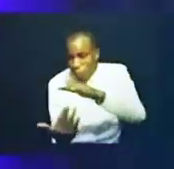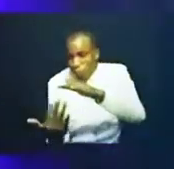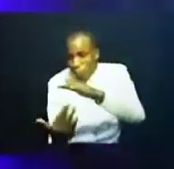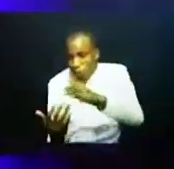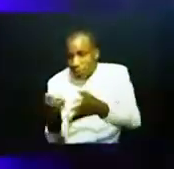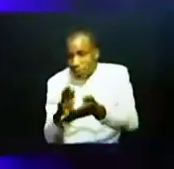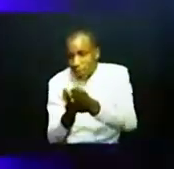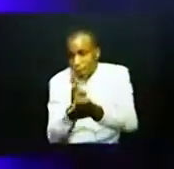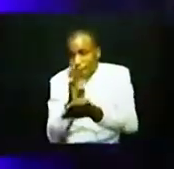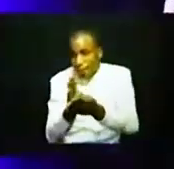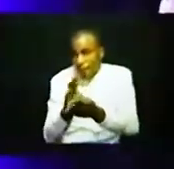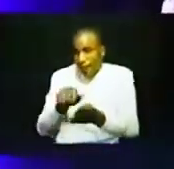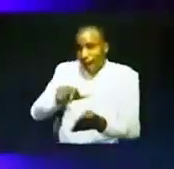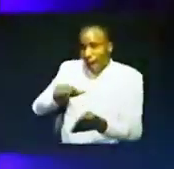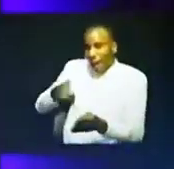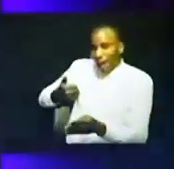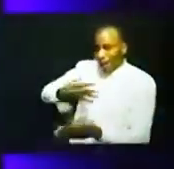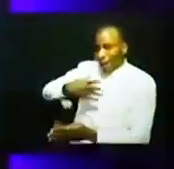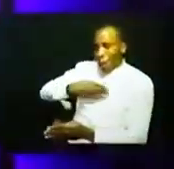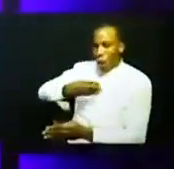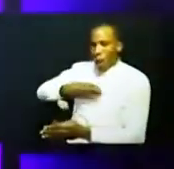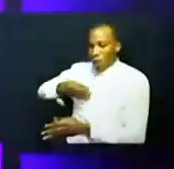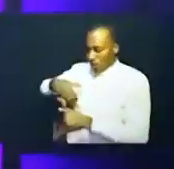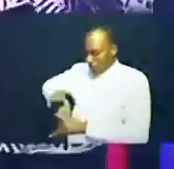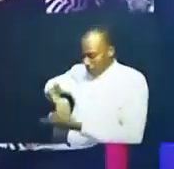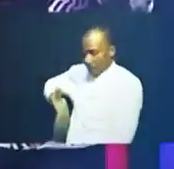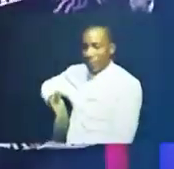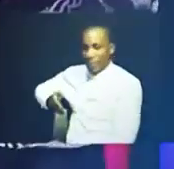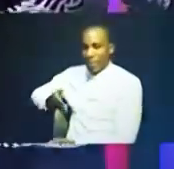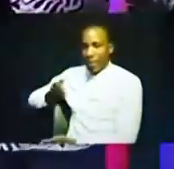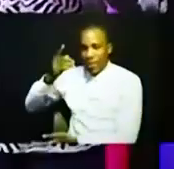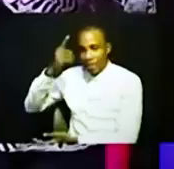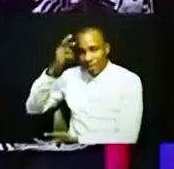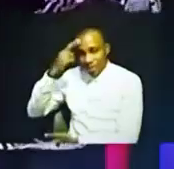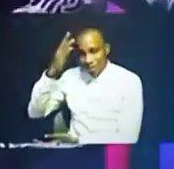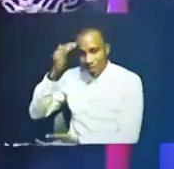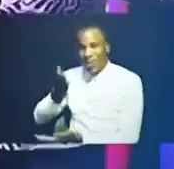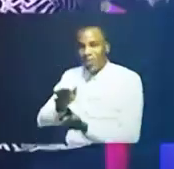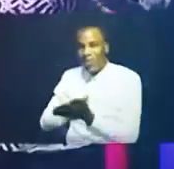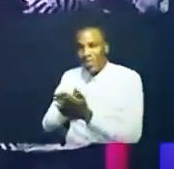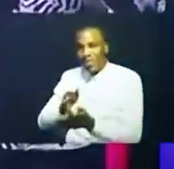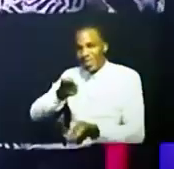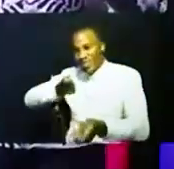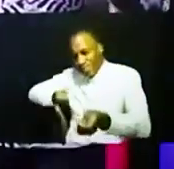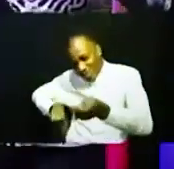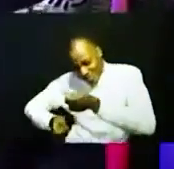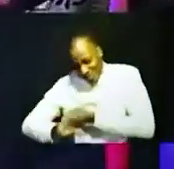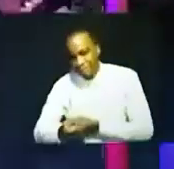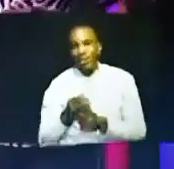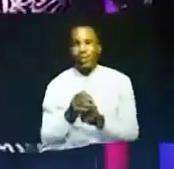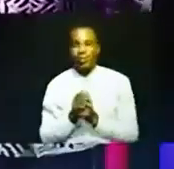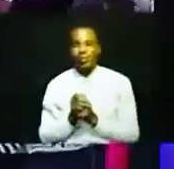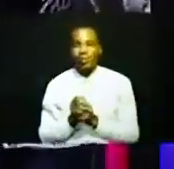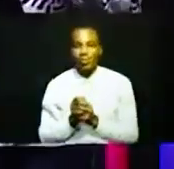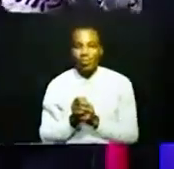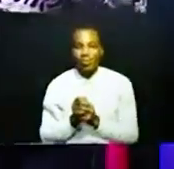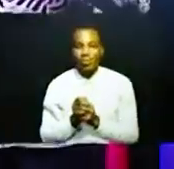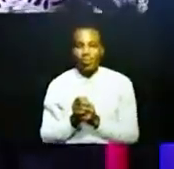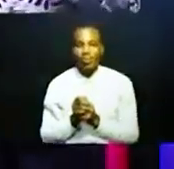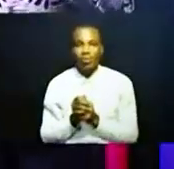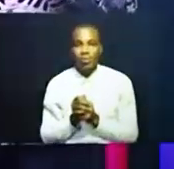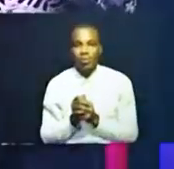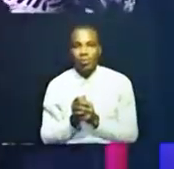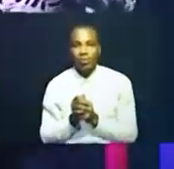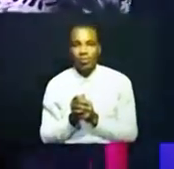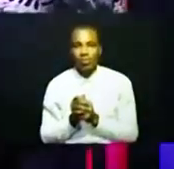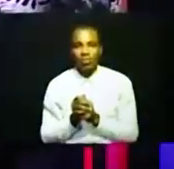Na me kasa wi ya me kwotena ase no anche na nipa na odi animu no na one adwumaku a eto nsa frem no